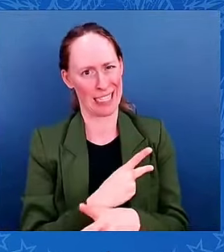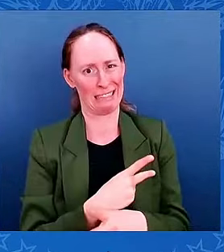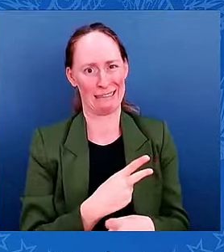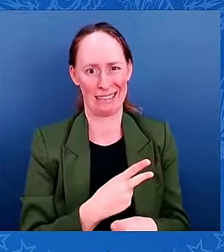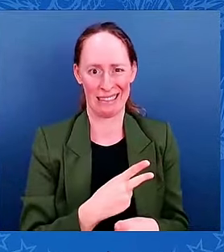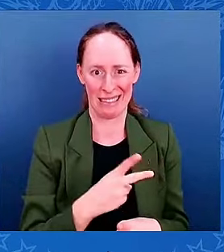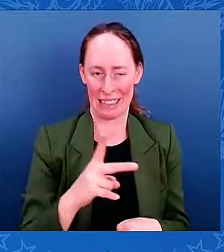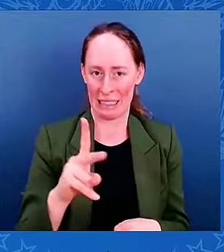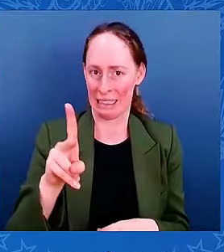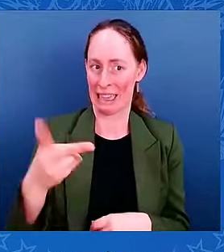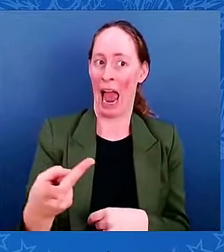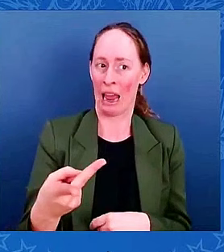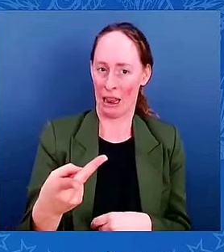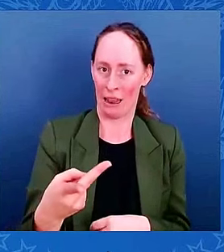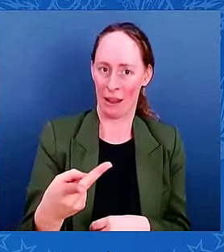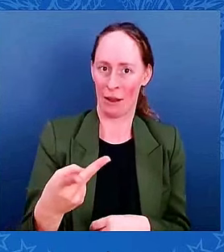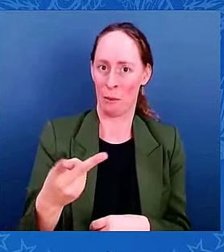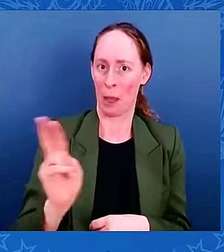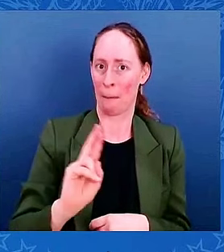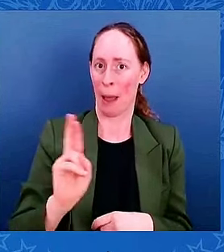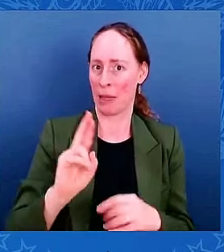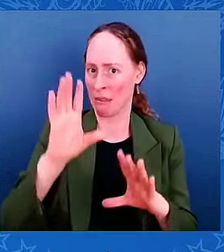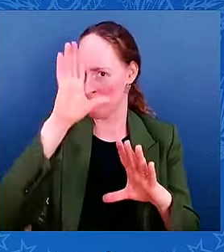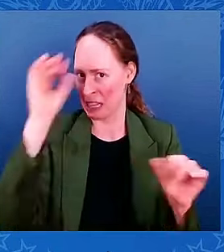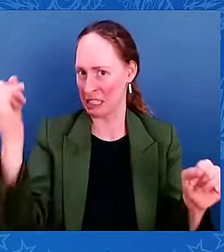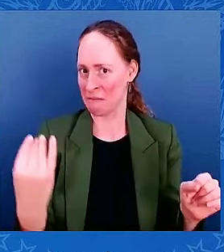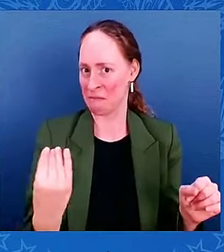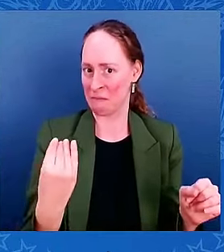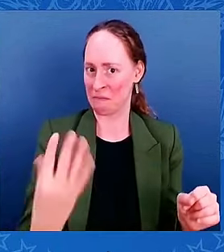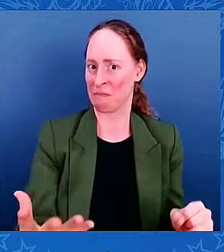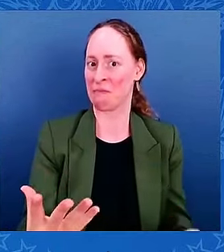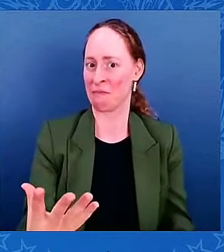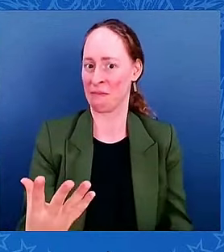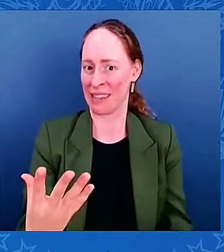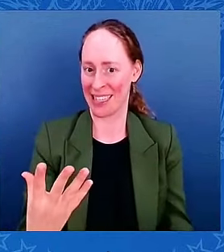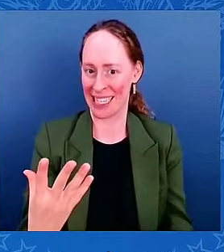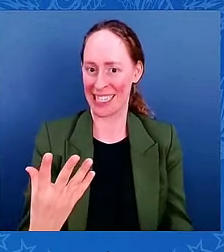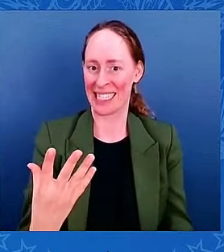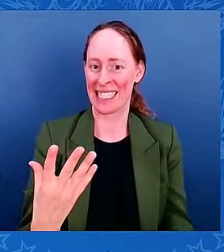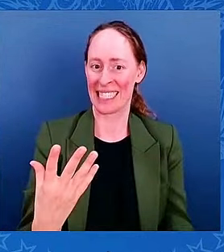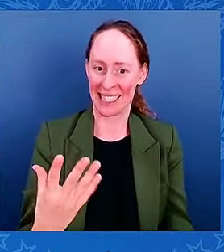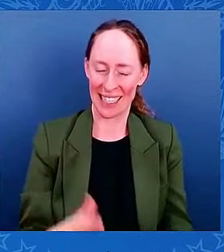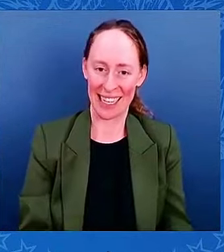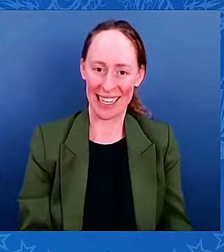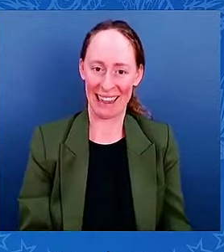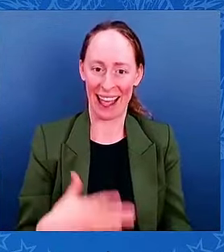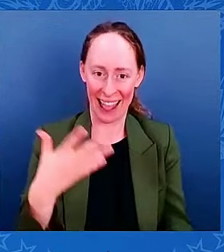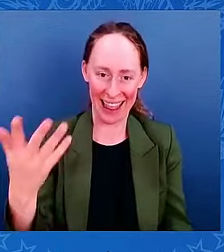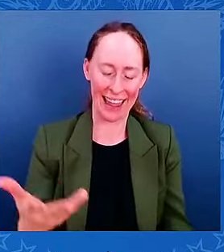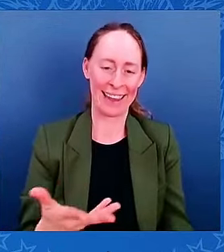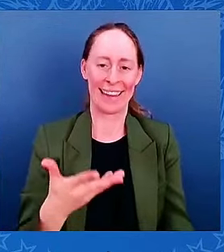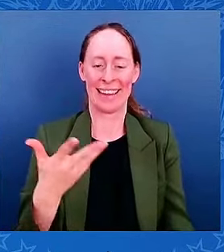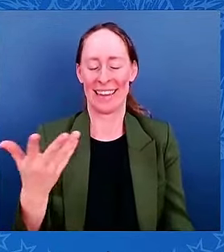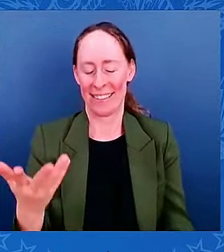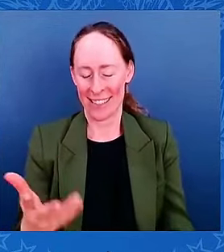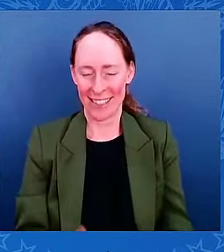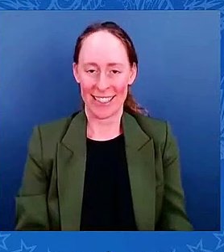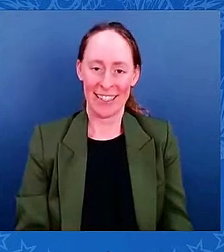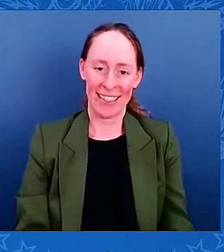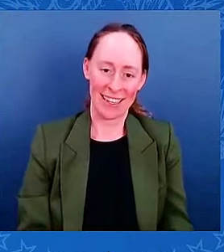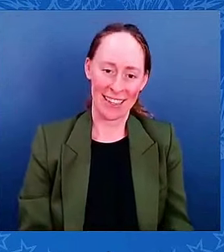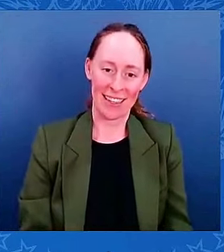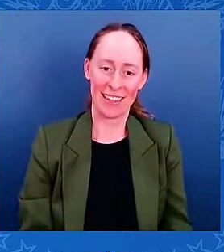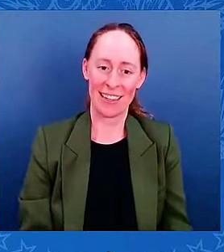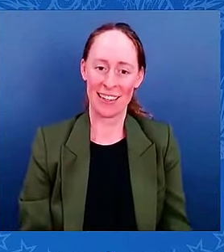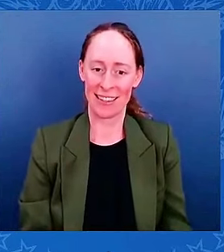ended up with, he's the only one, other than the Republican president, who when he came to office had more jobs than when he left